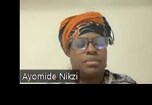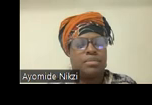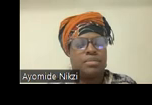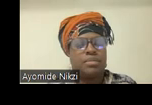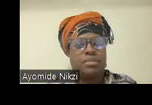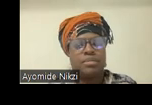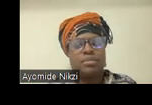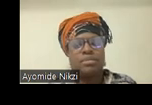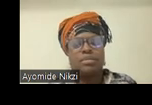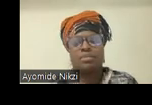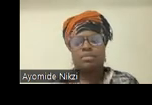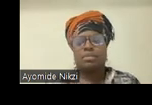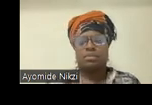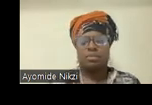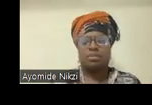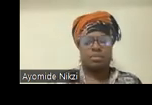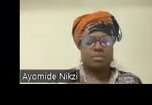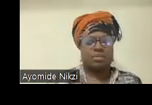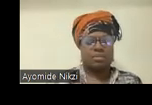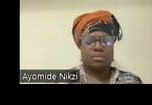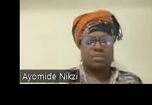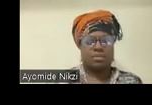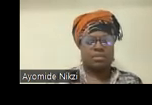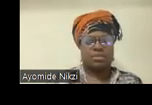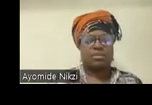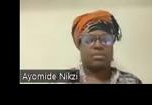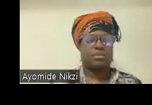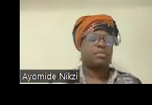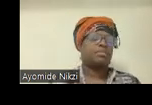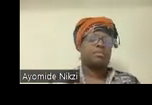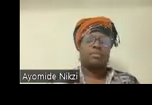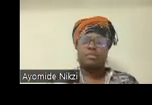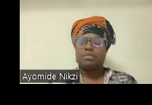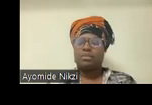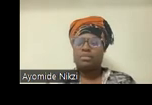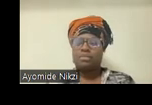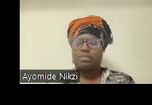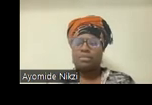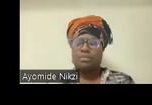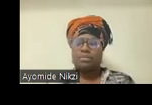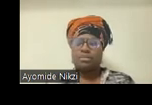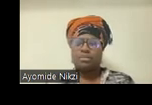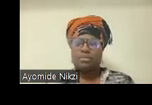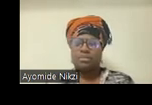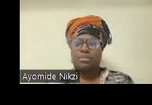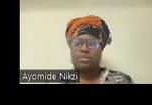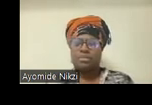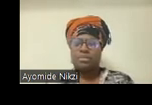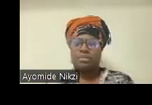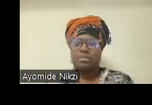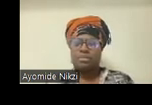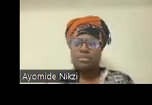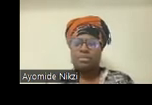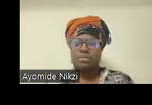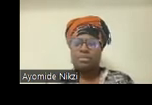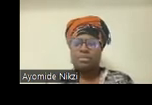considered the National Association for Civilian Oversight of Law Enforcement's observation that state laws